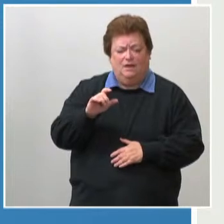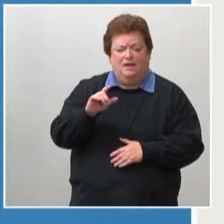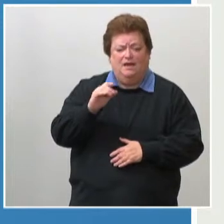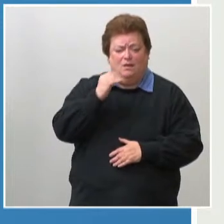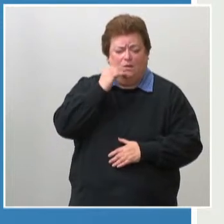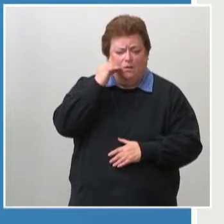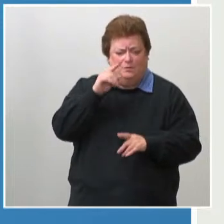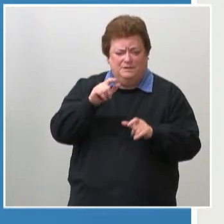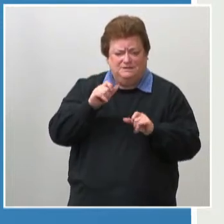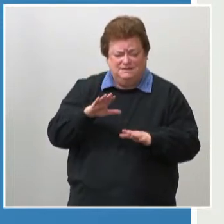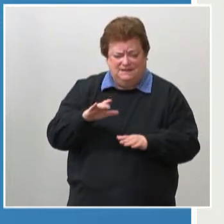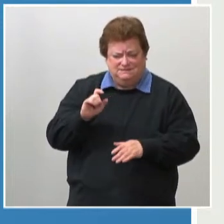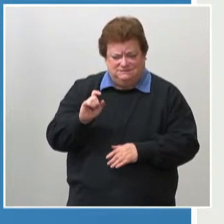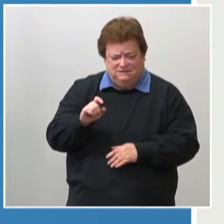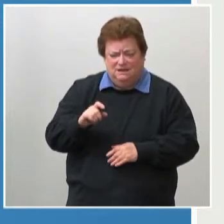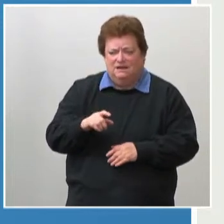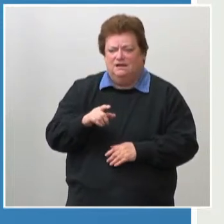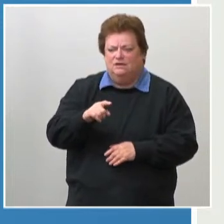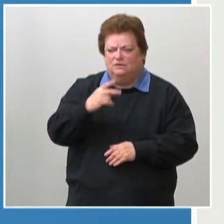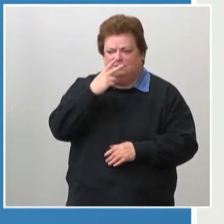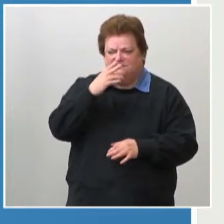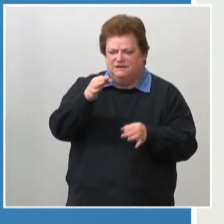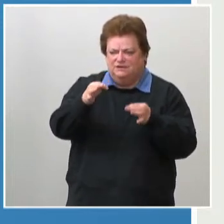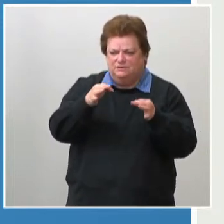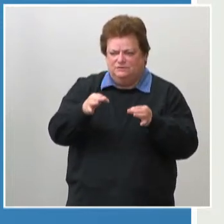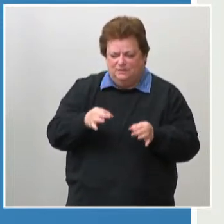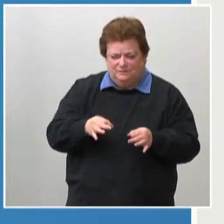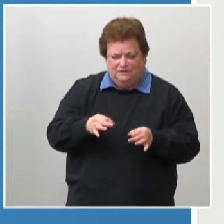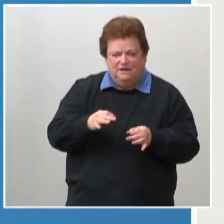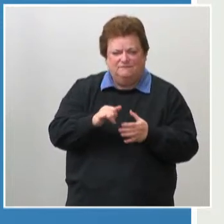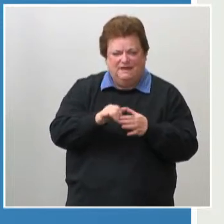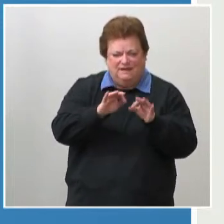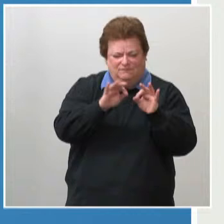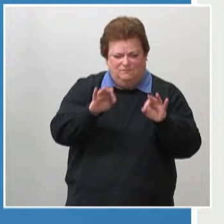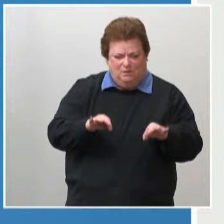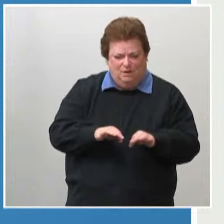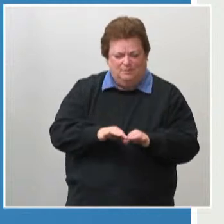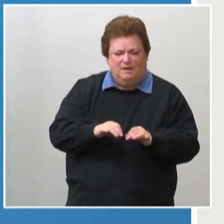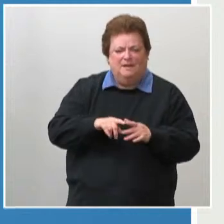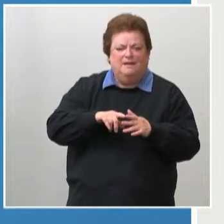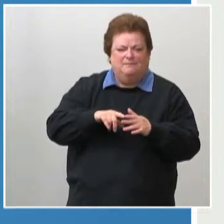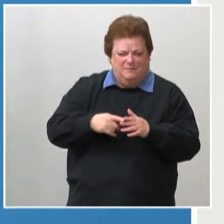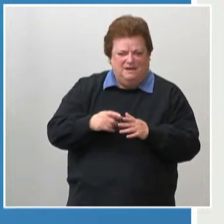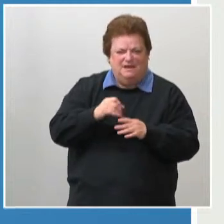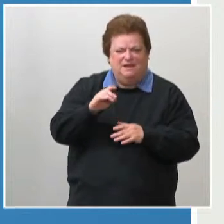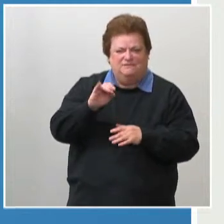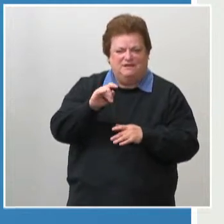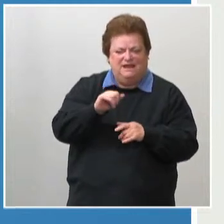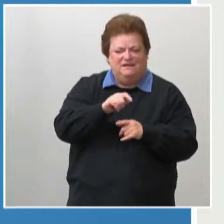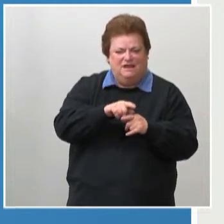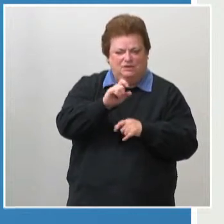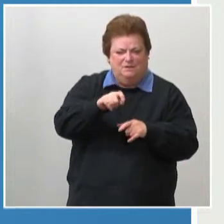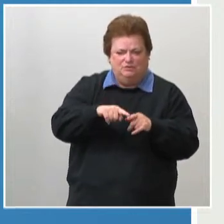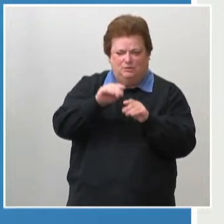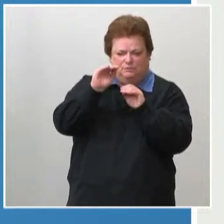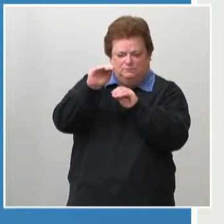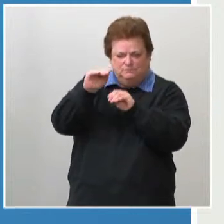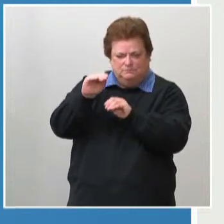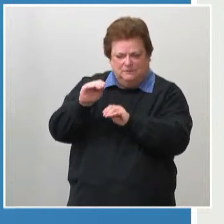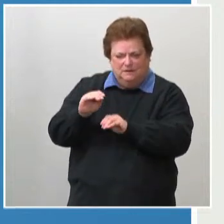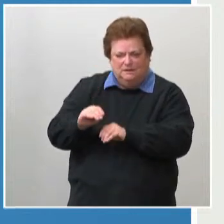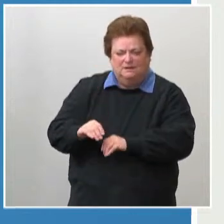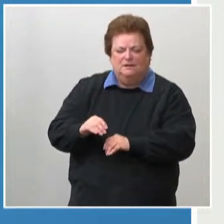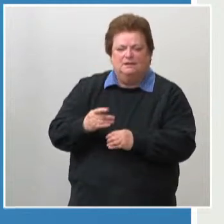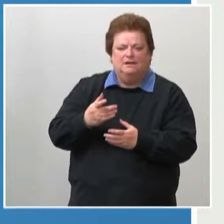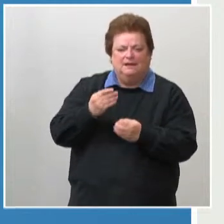home test reporting link, you'll see a description of the form and the beginning of the data you'll need to enter. You'll start with information about